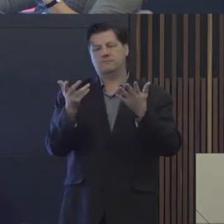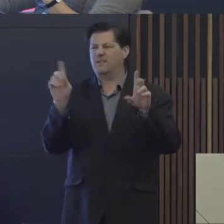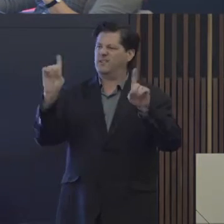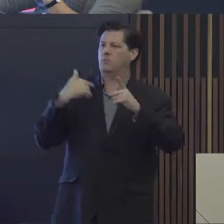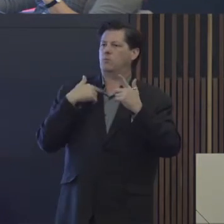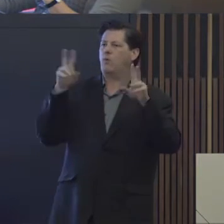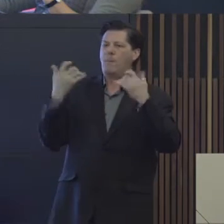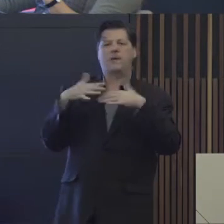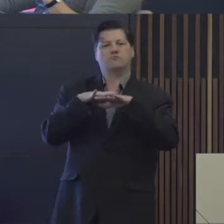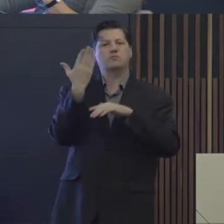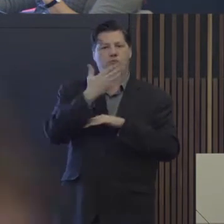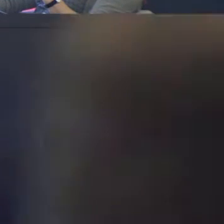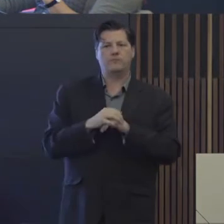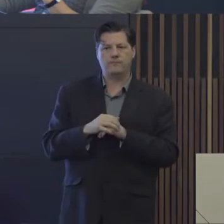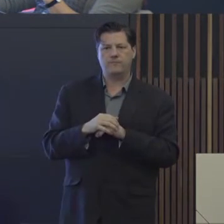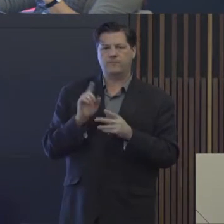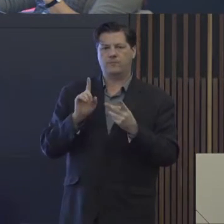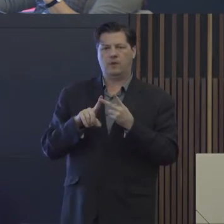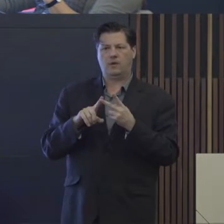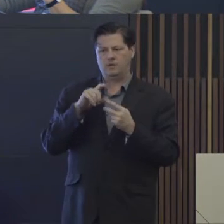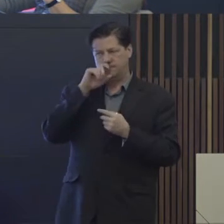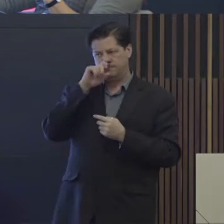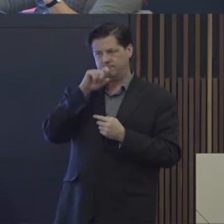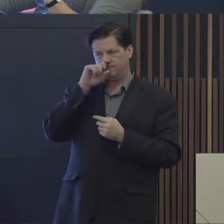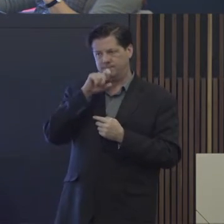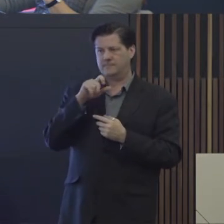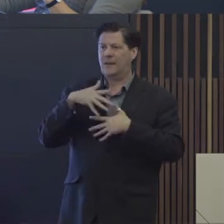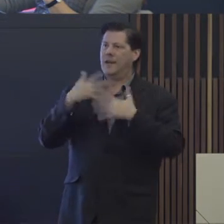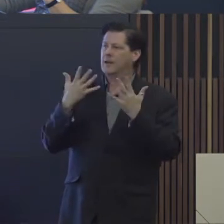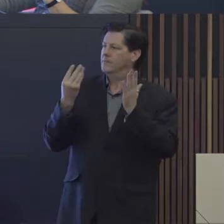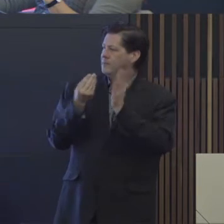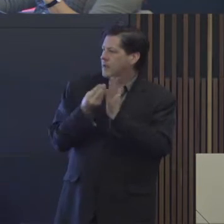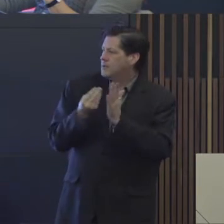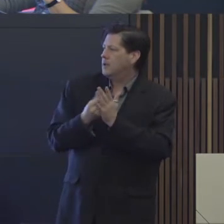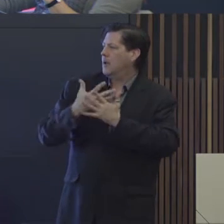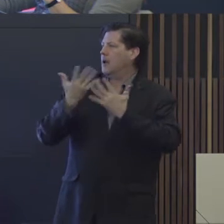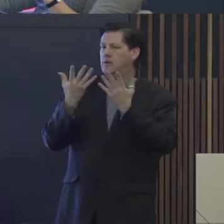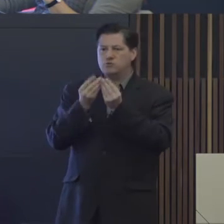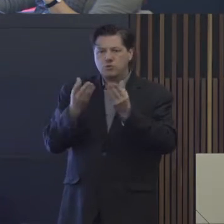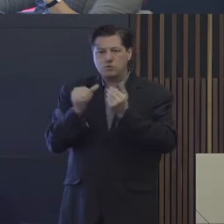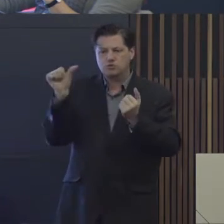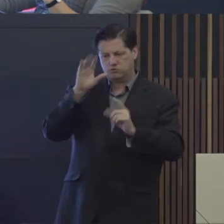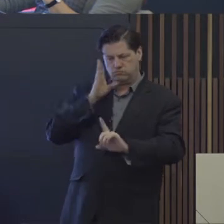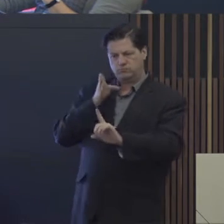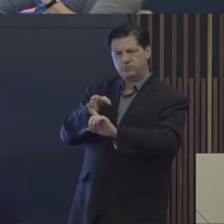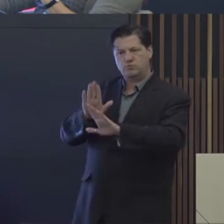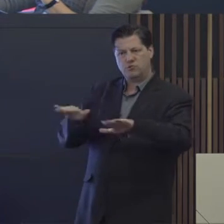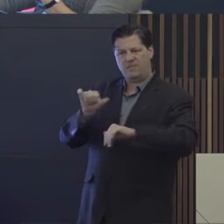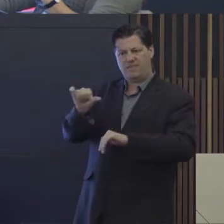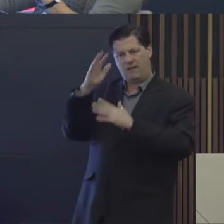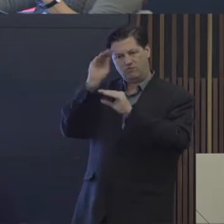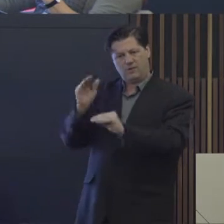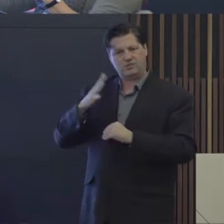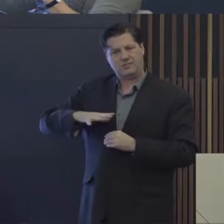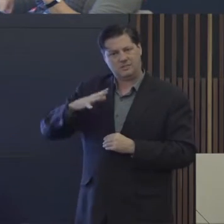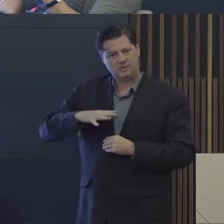schooling. Called non-categorisation. So any resources, funding, anything should be directed to the child's educational needs,